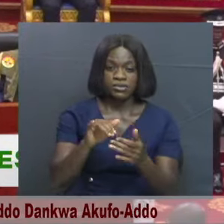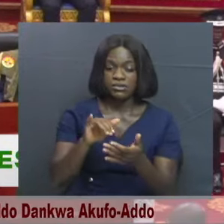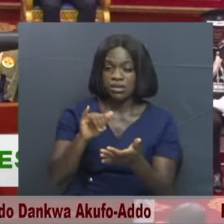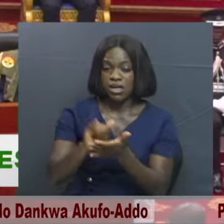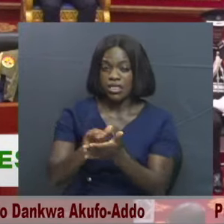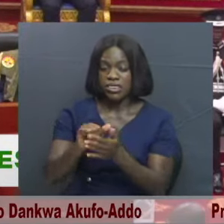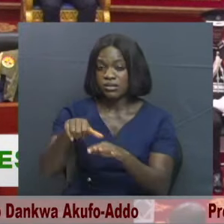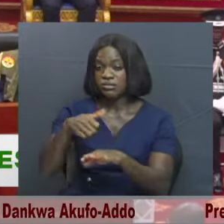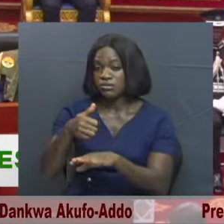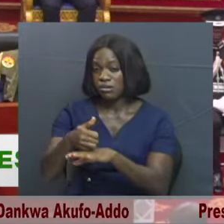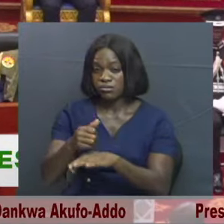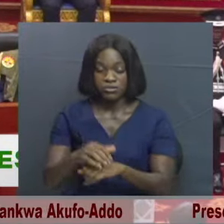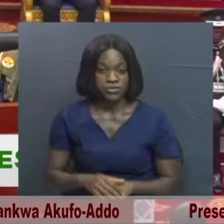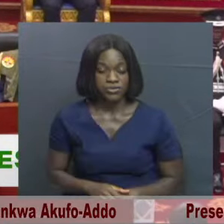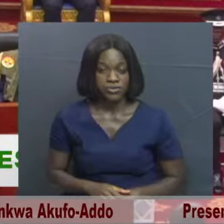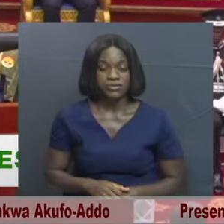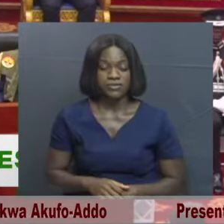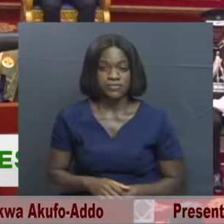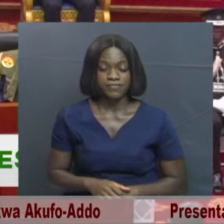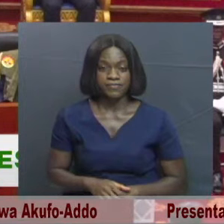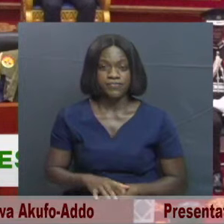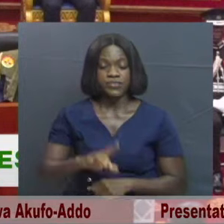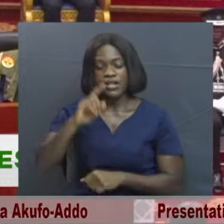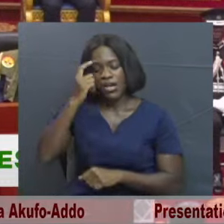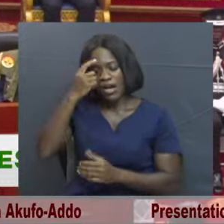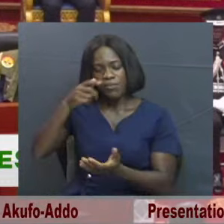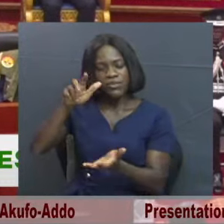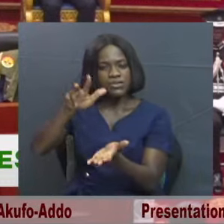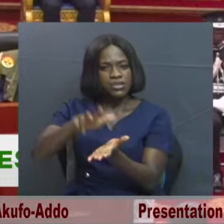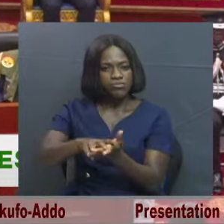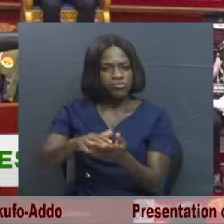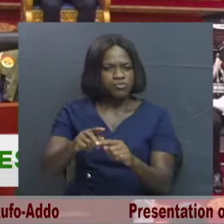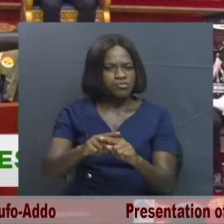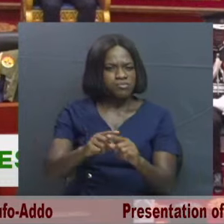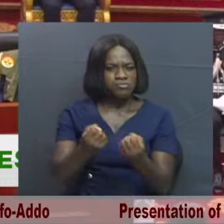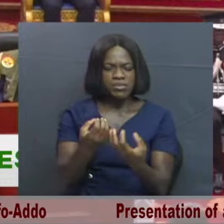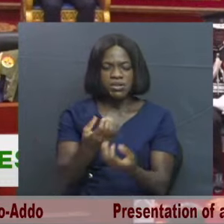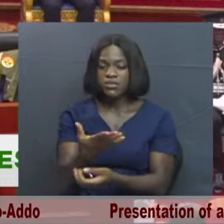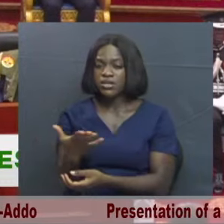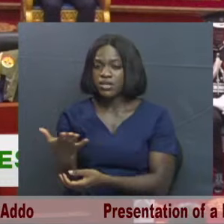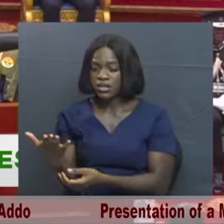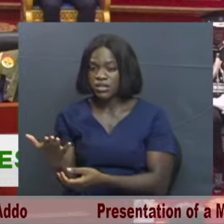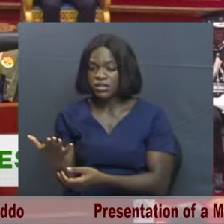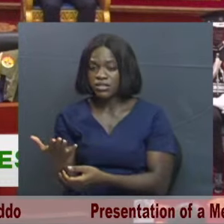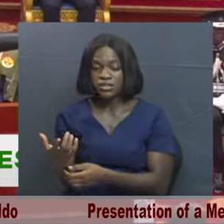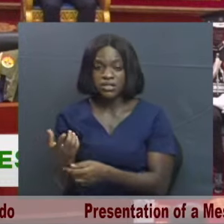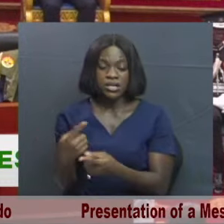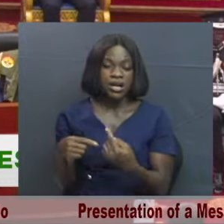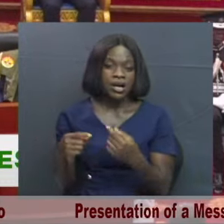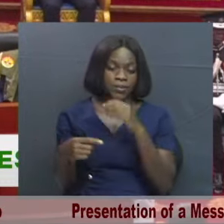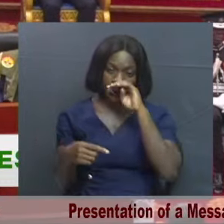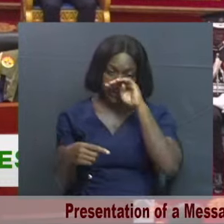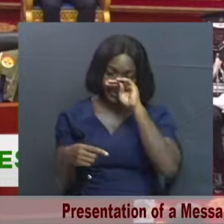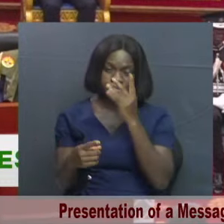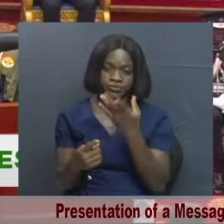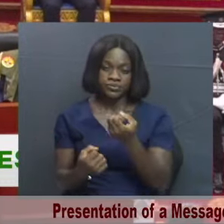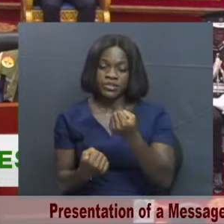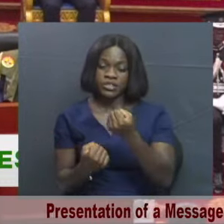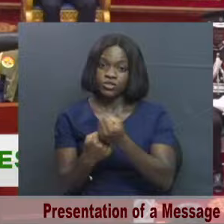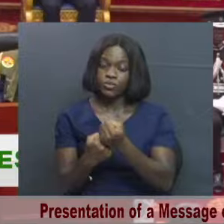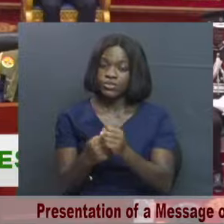operation Mr Speaker government approved a number of incentives including duty exemptions to support the